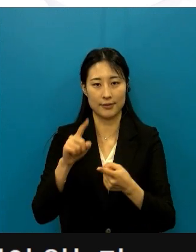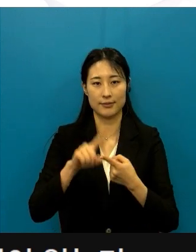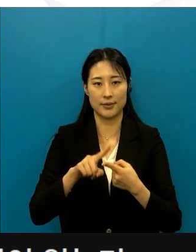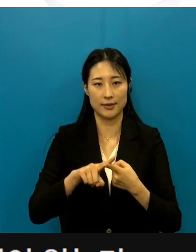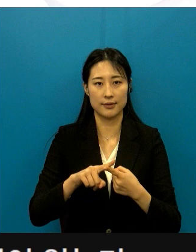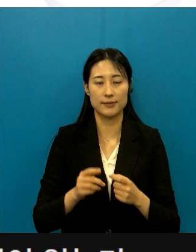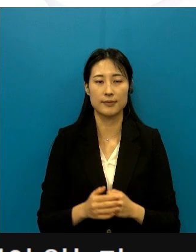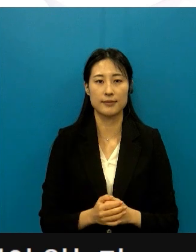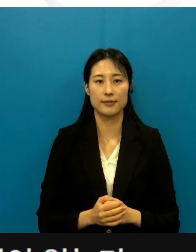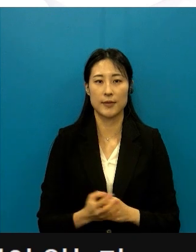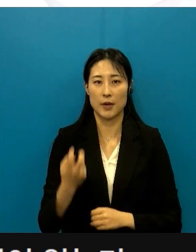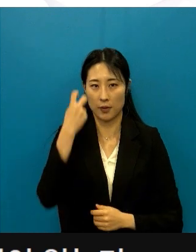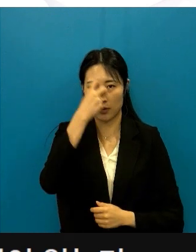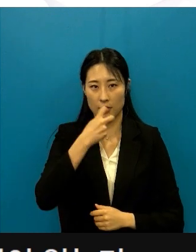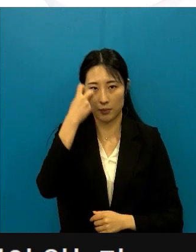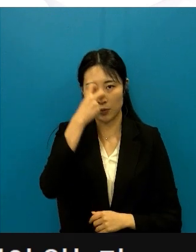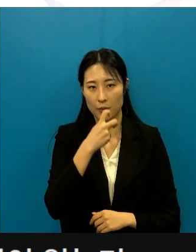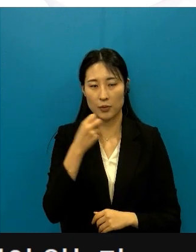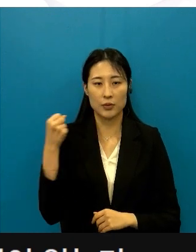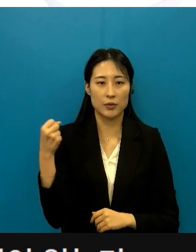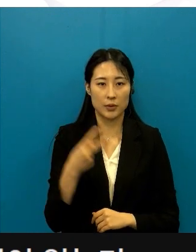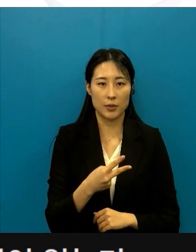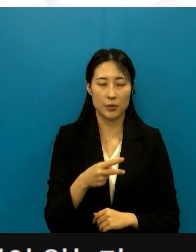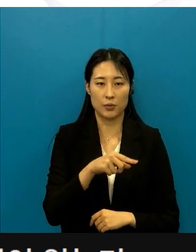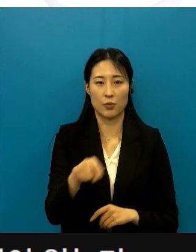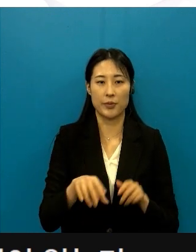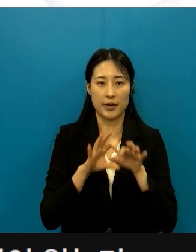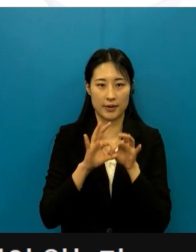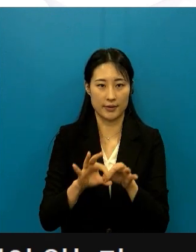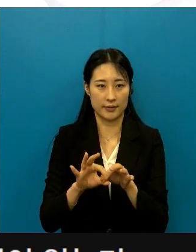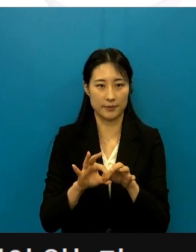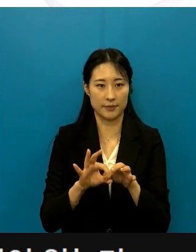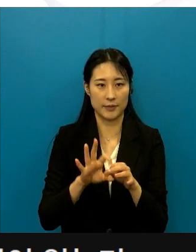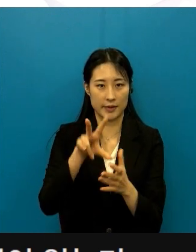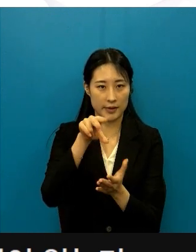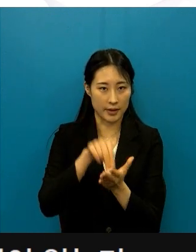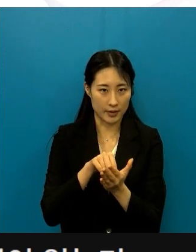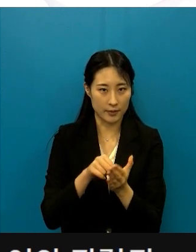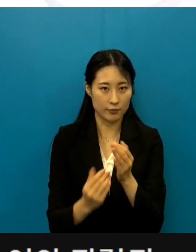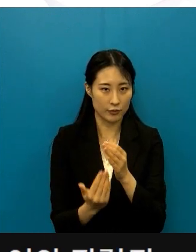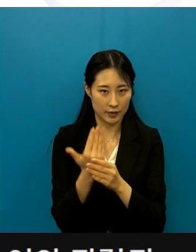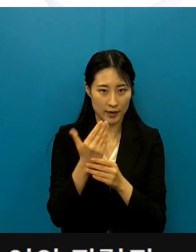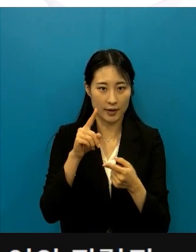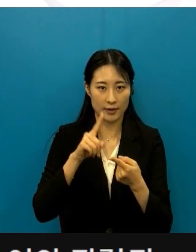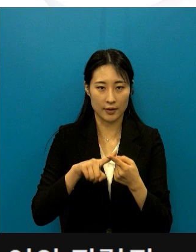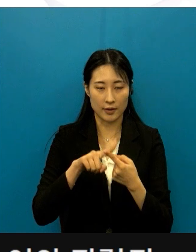objections to VADs that have been published in